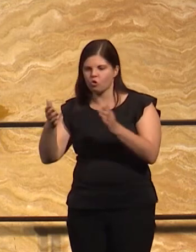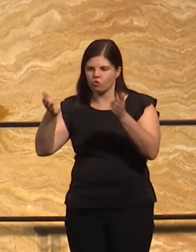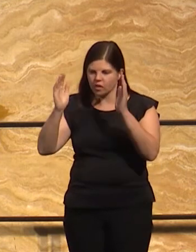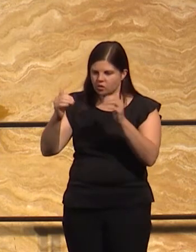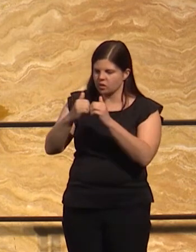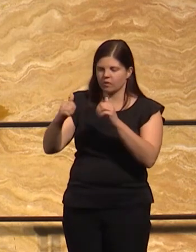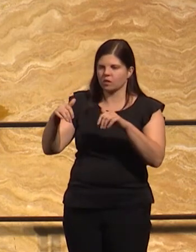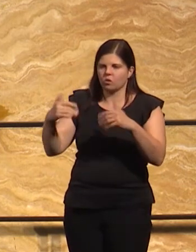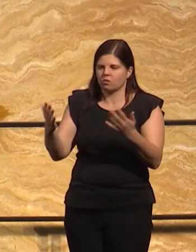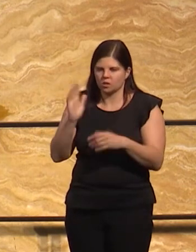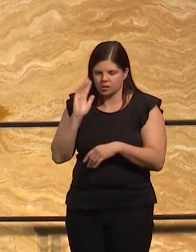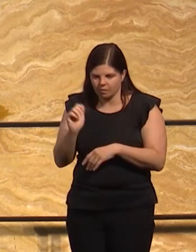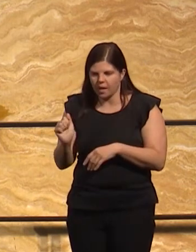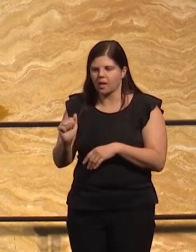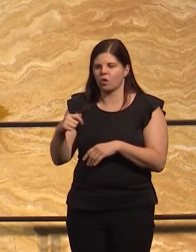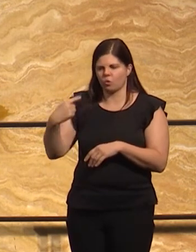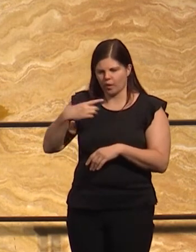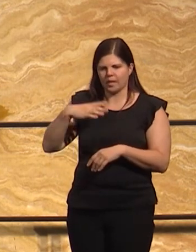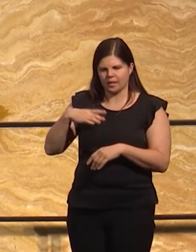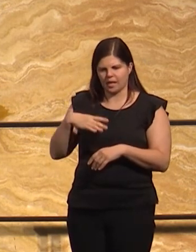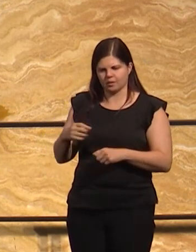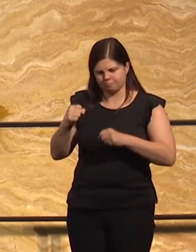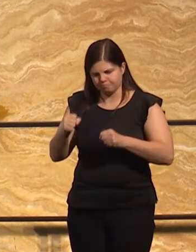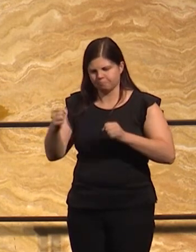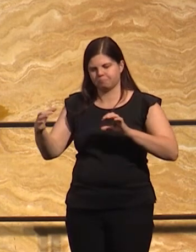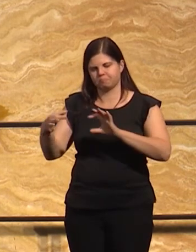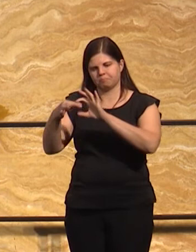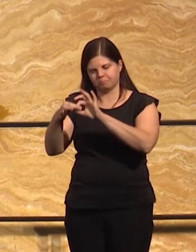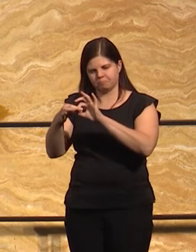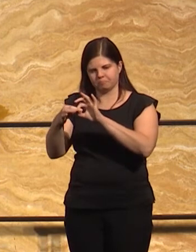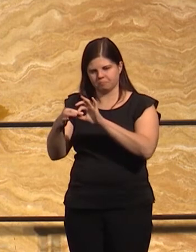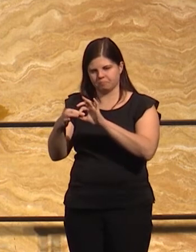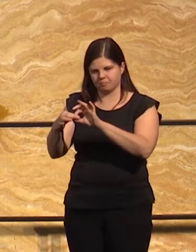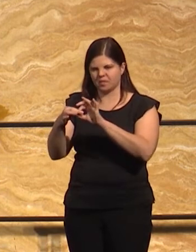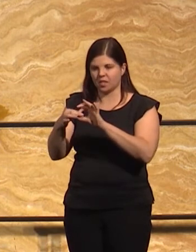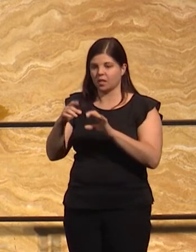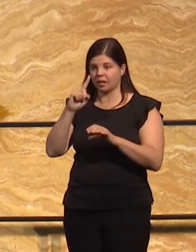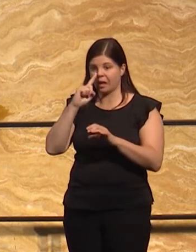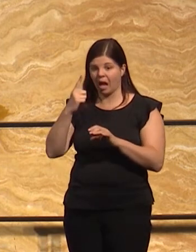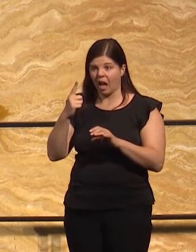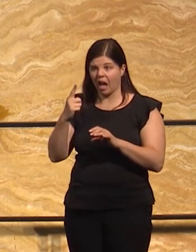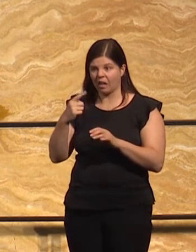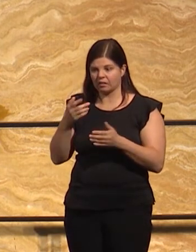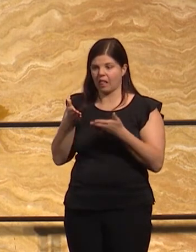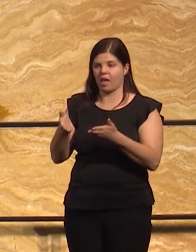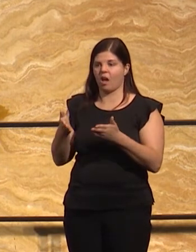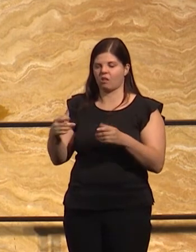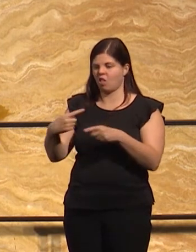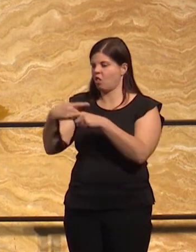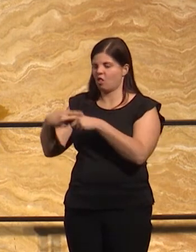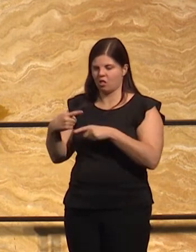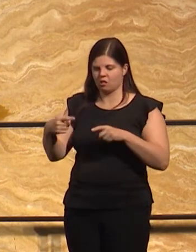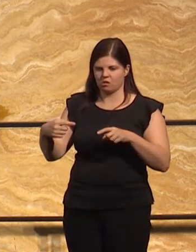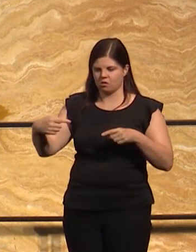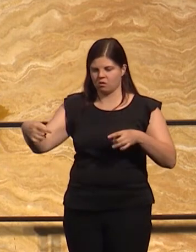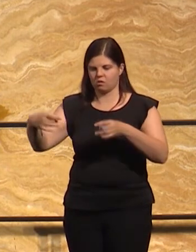divisions, so that our divisions are not further exacerbated and exploited by those